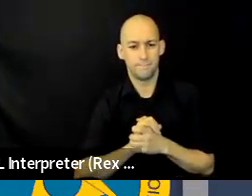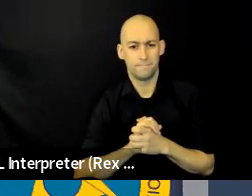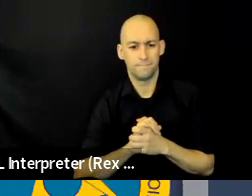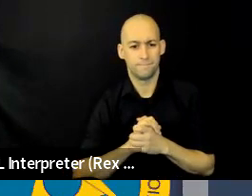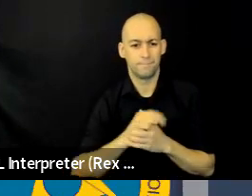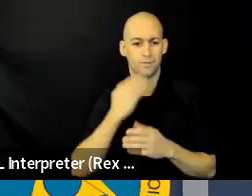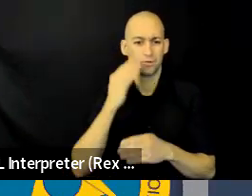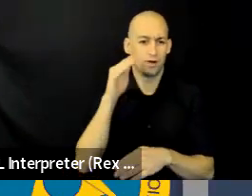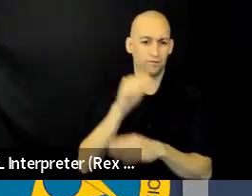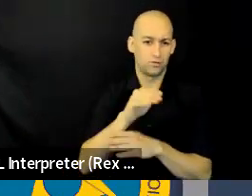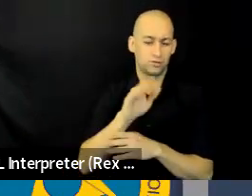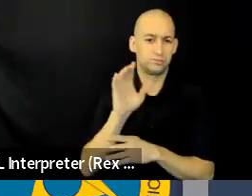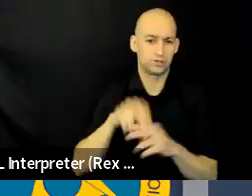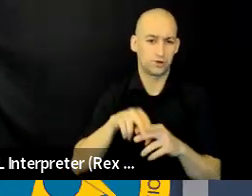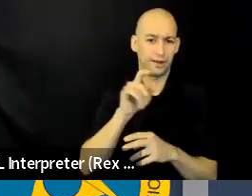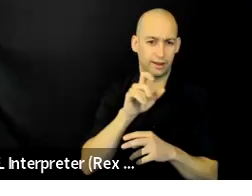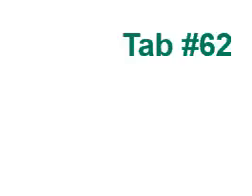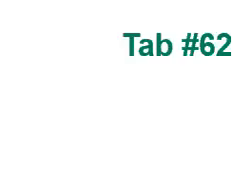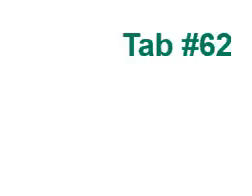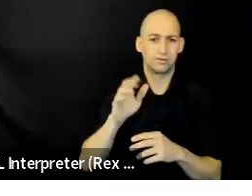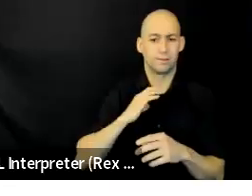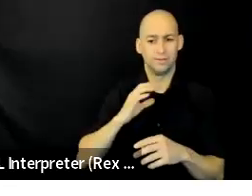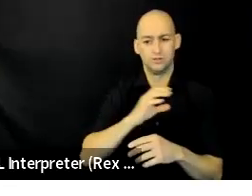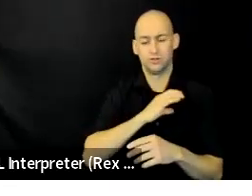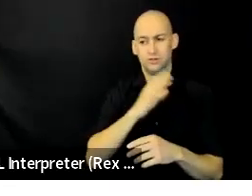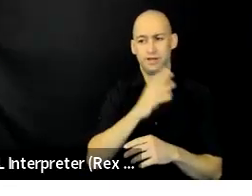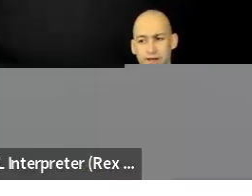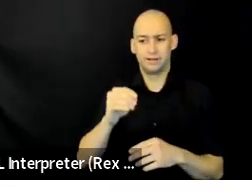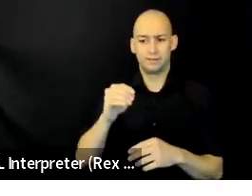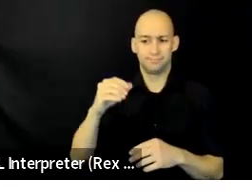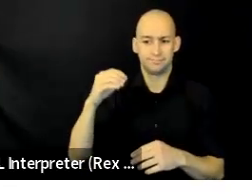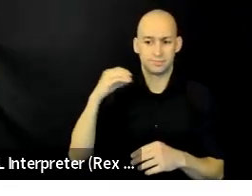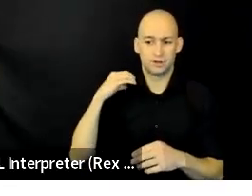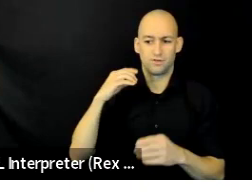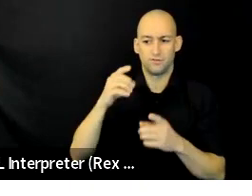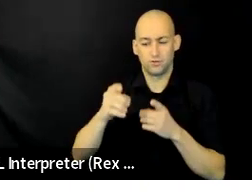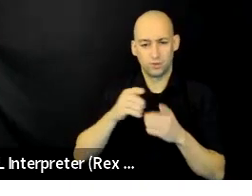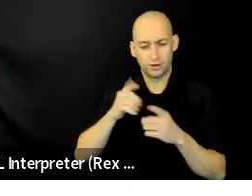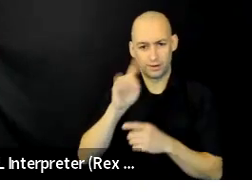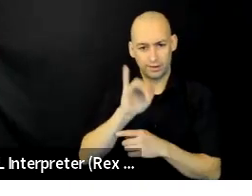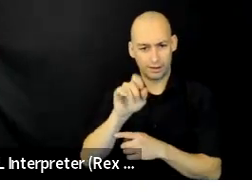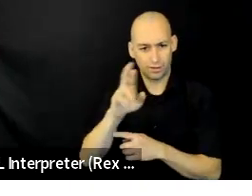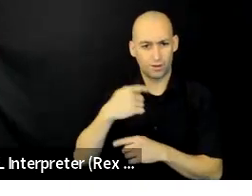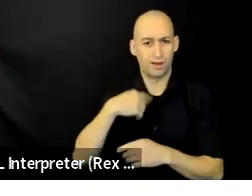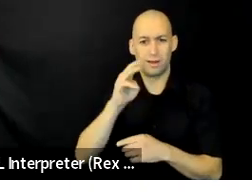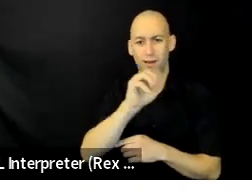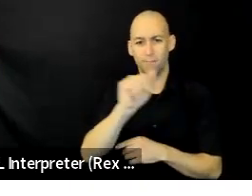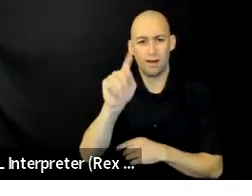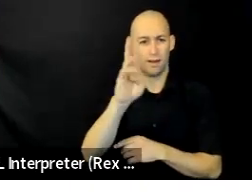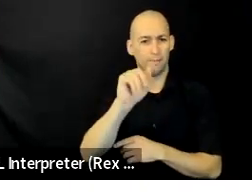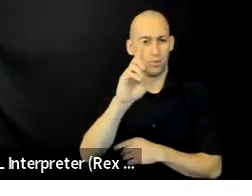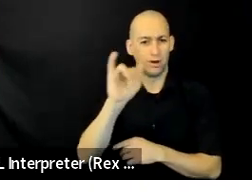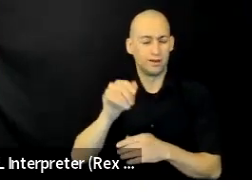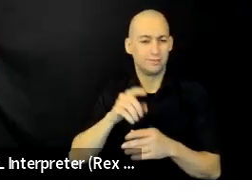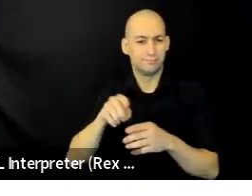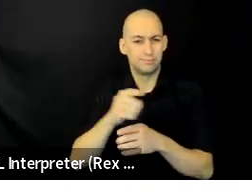Good afternoon, Chair Eager, Commissioners, and Executive Director Taylor. I'm Matt Brady, Caltrans District 1 Director